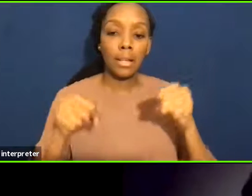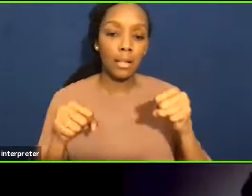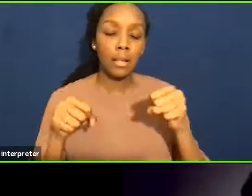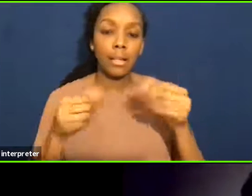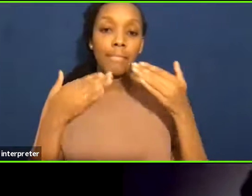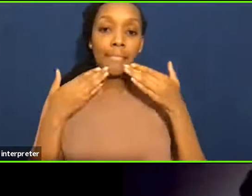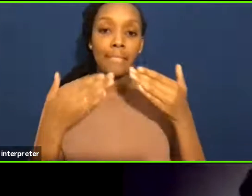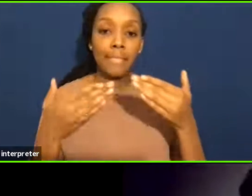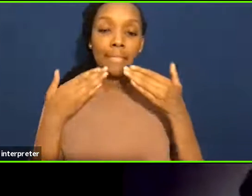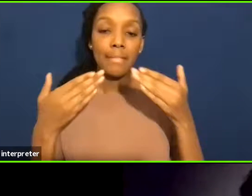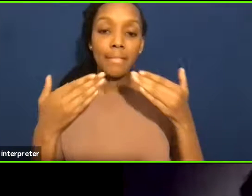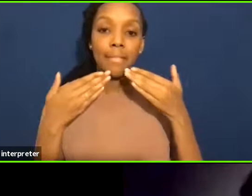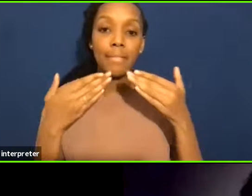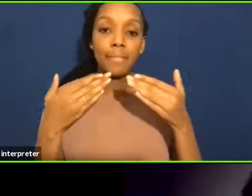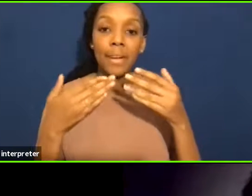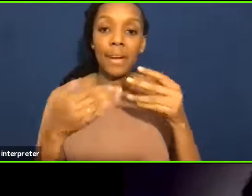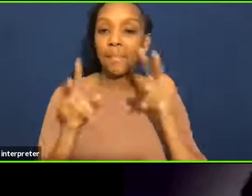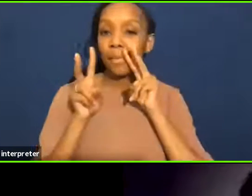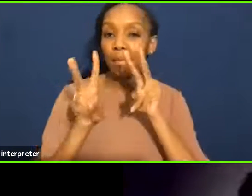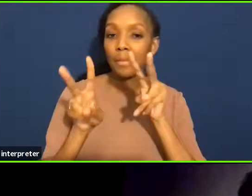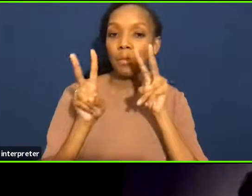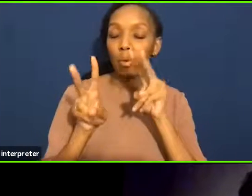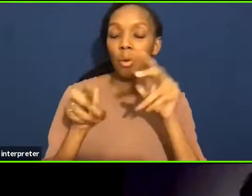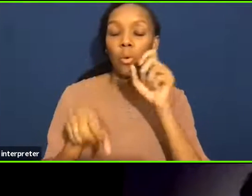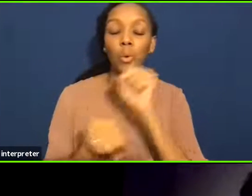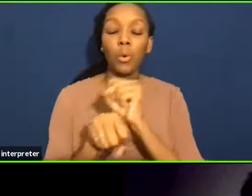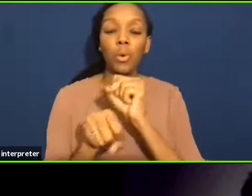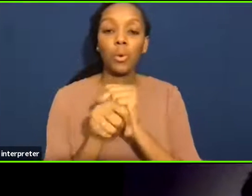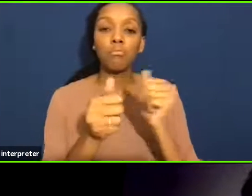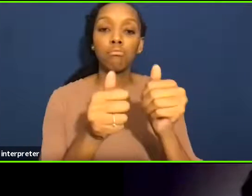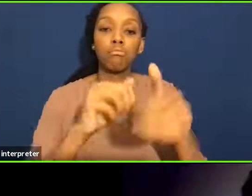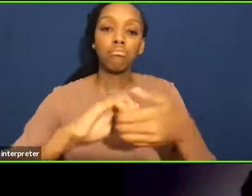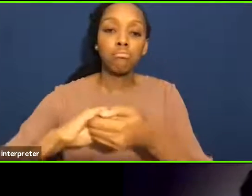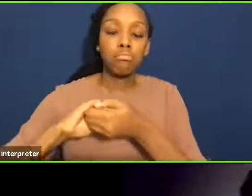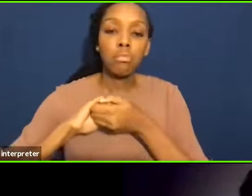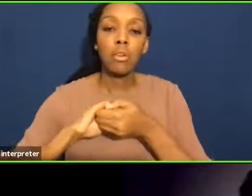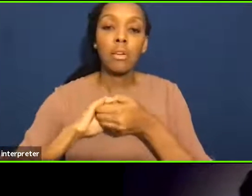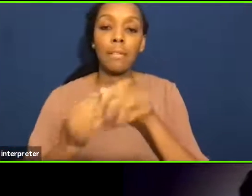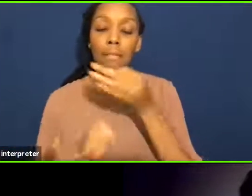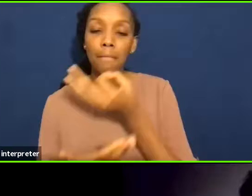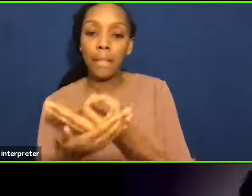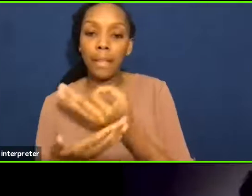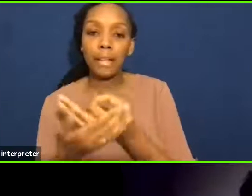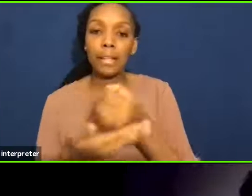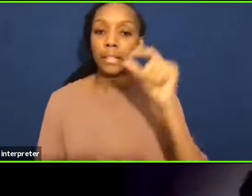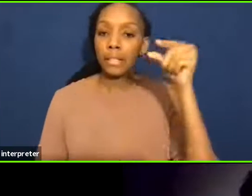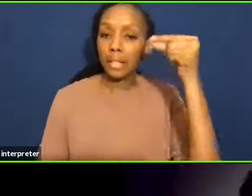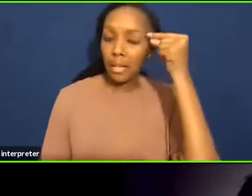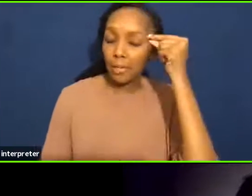thank you. Looking forward to working with Governing Docs and Finance to move this forward.